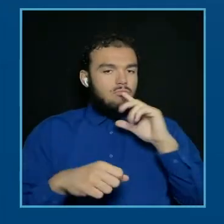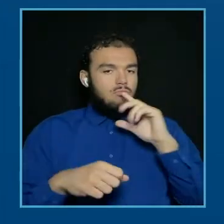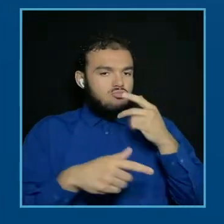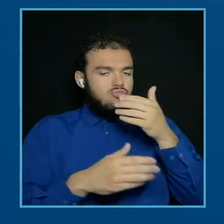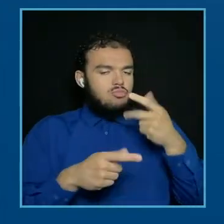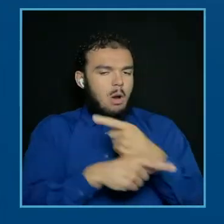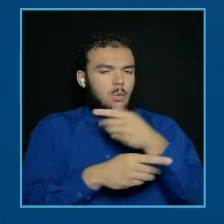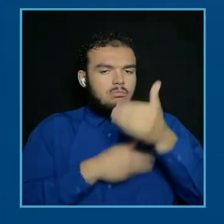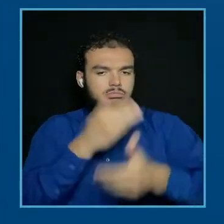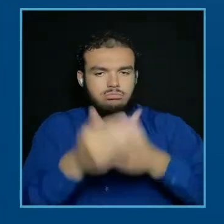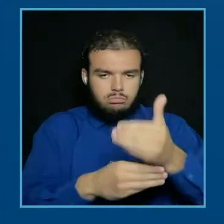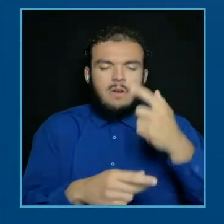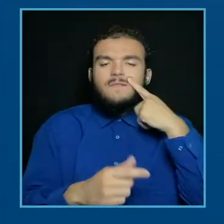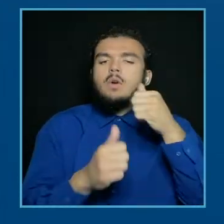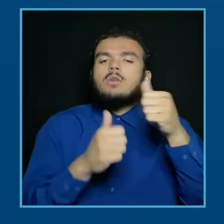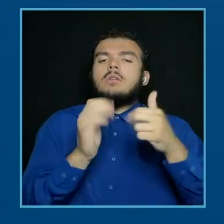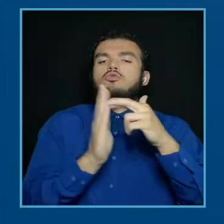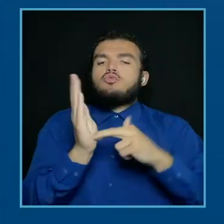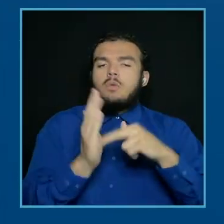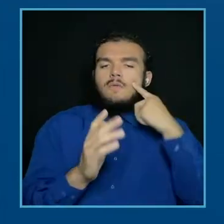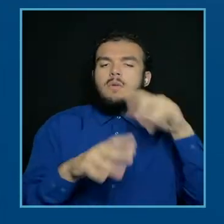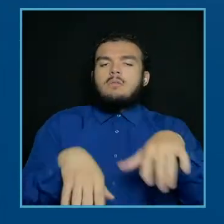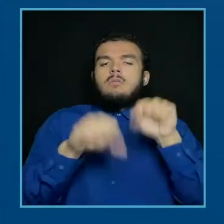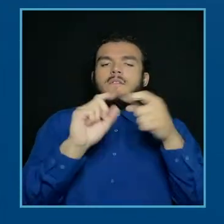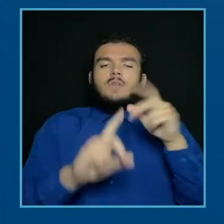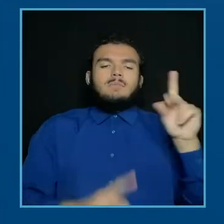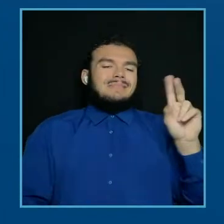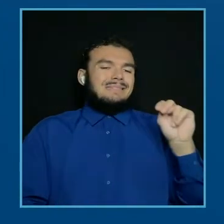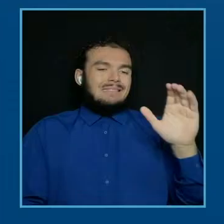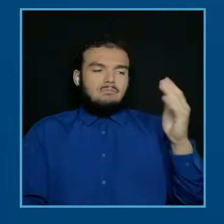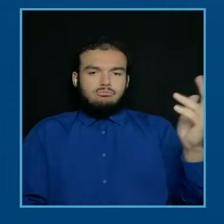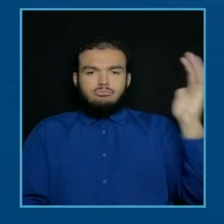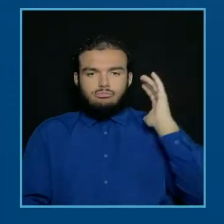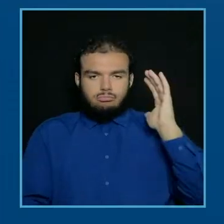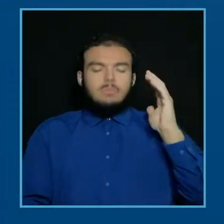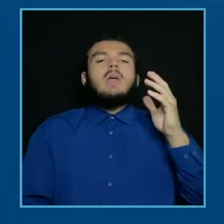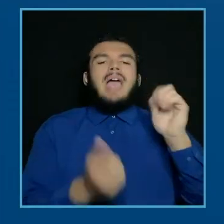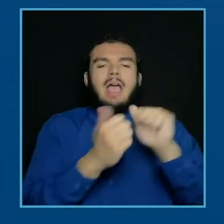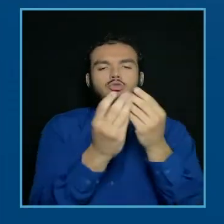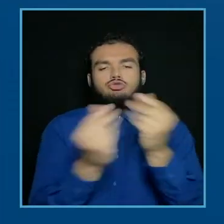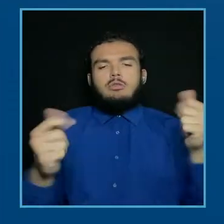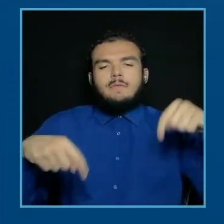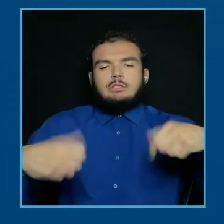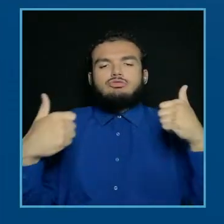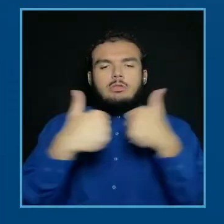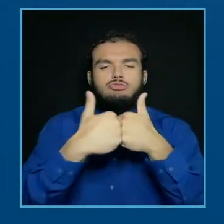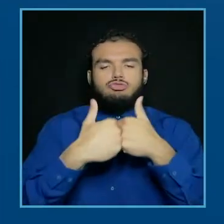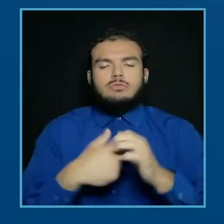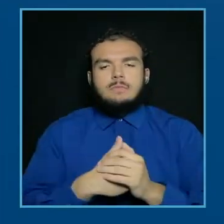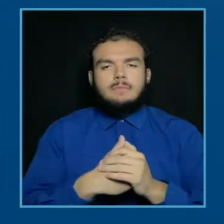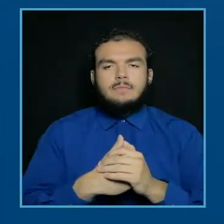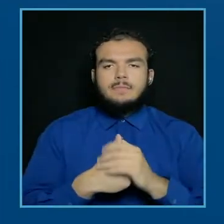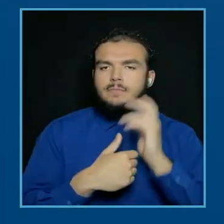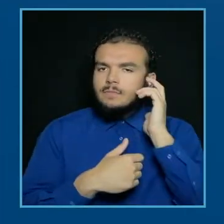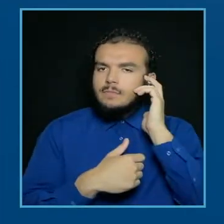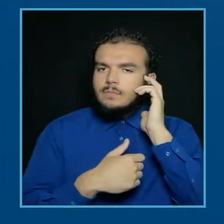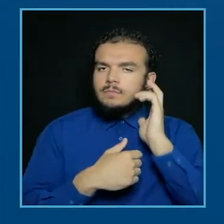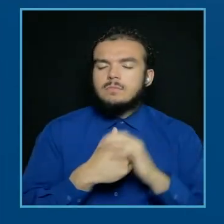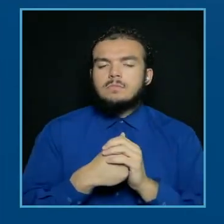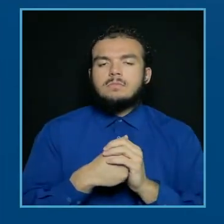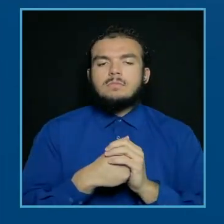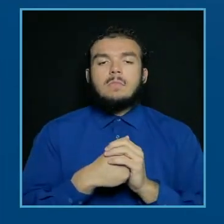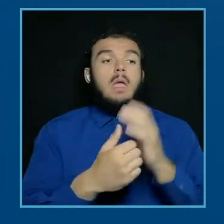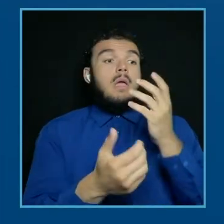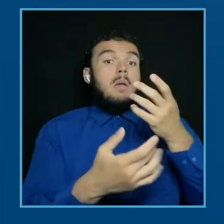take under the rules adopted by the DNC to resolve this challenge. The pertinent facts are